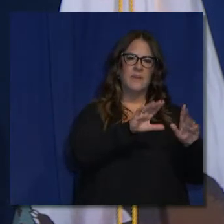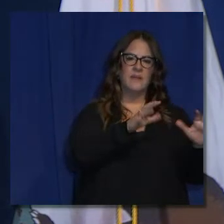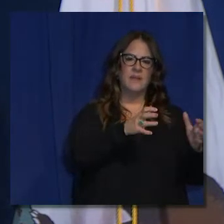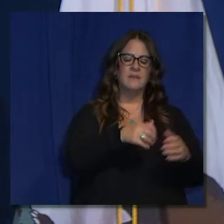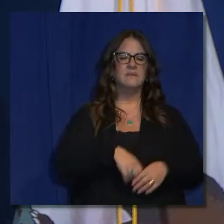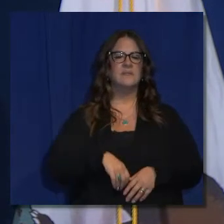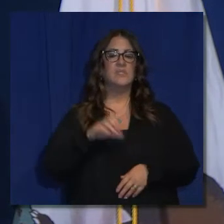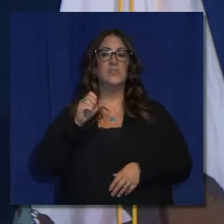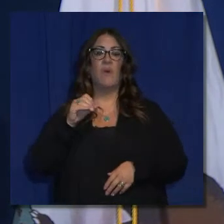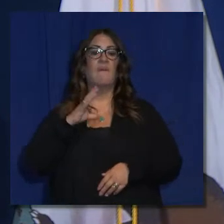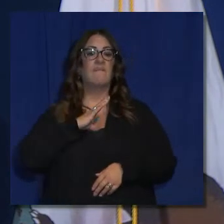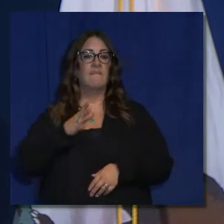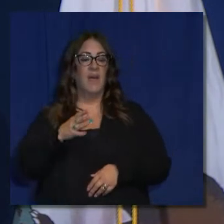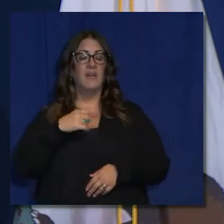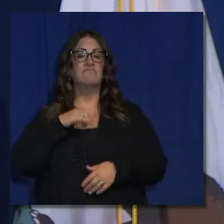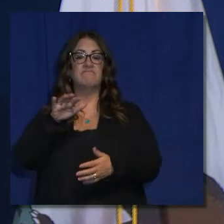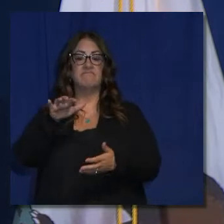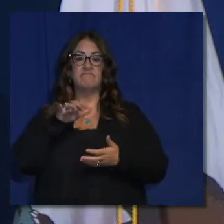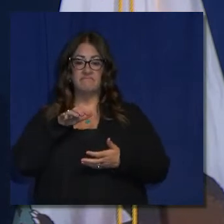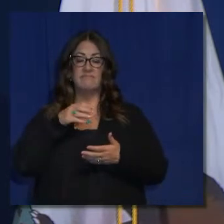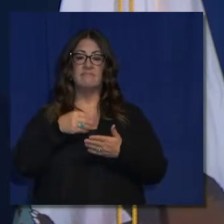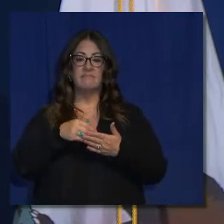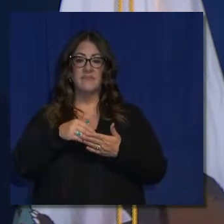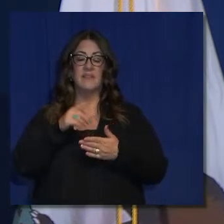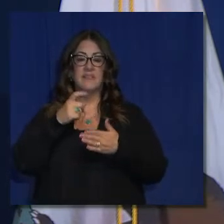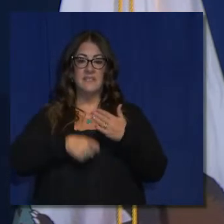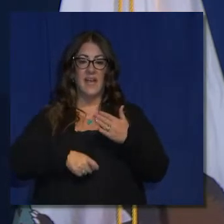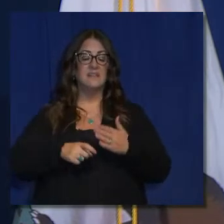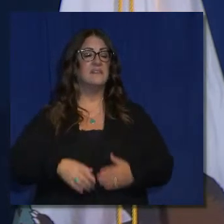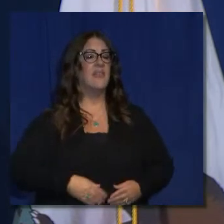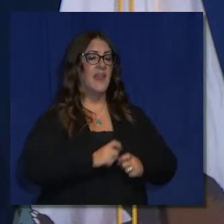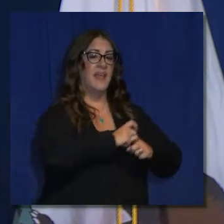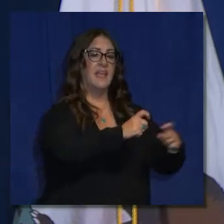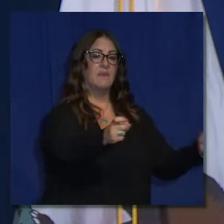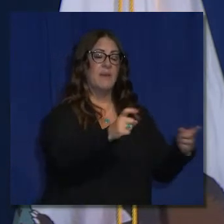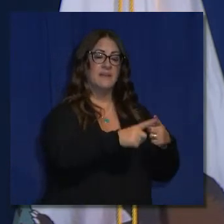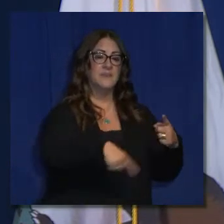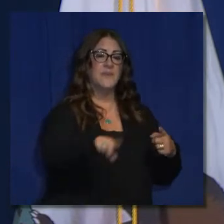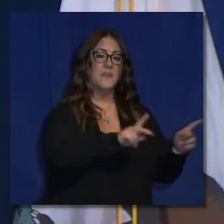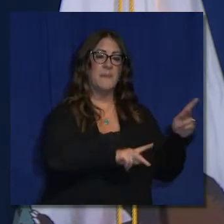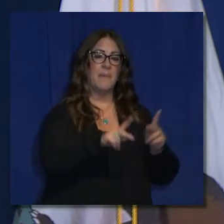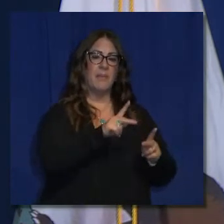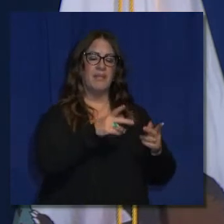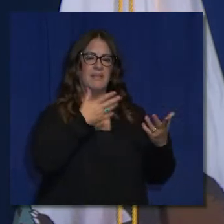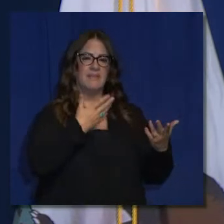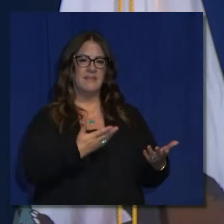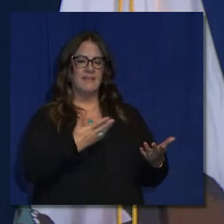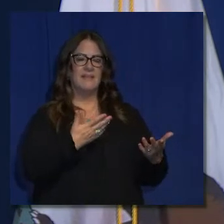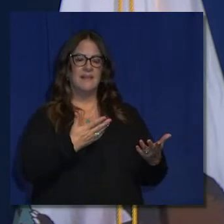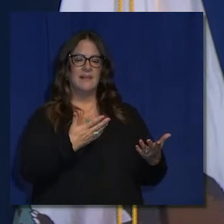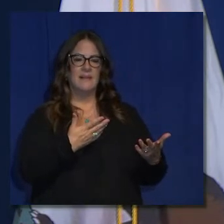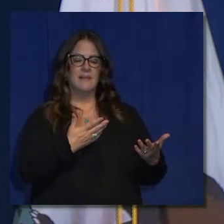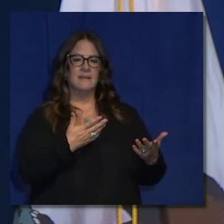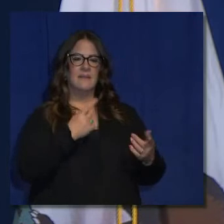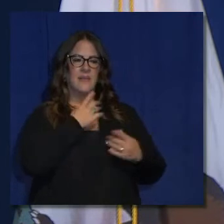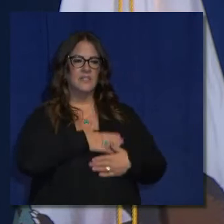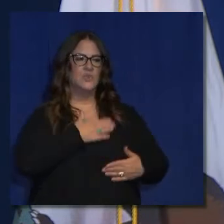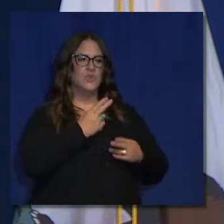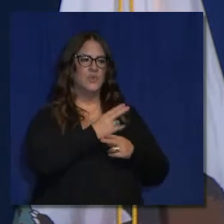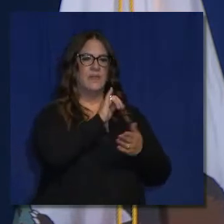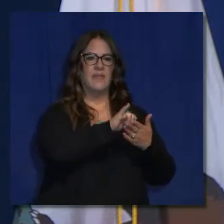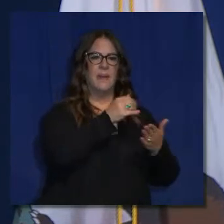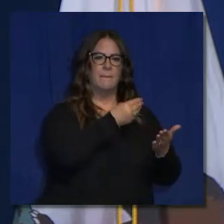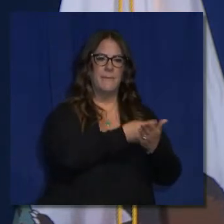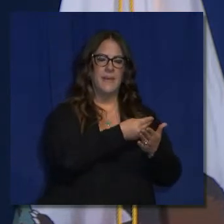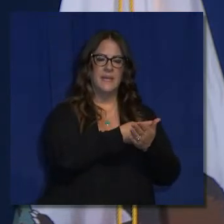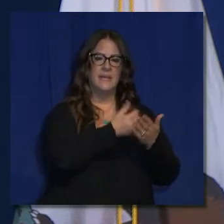people's pockets more quickly, a full amount of money, than the money that they would enjoy over a course of period of time of filling up their tank